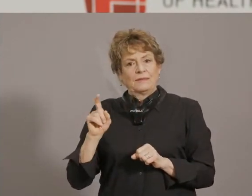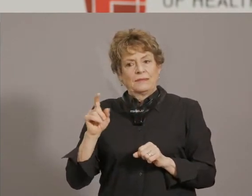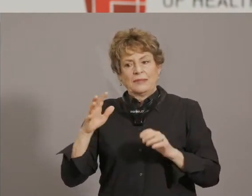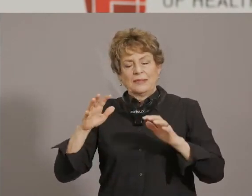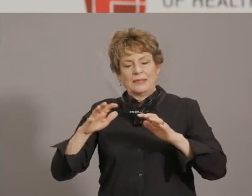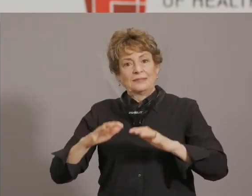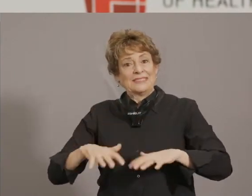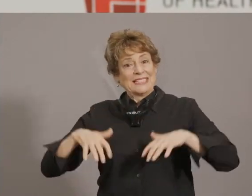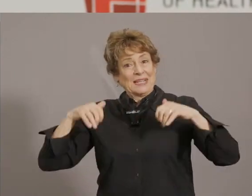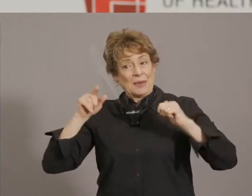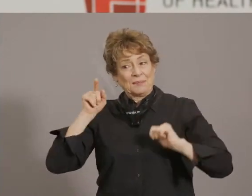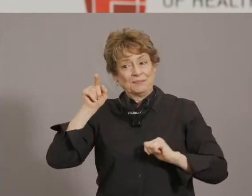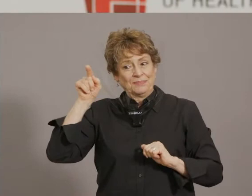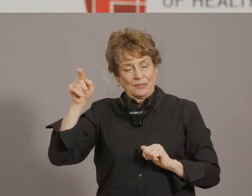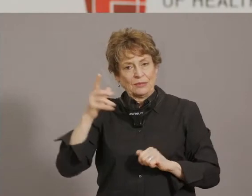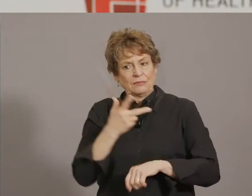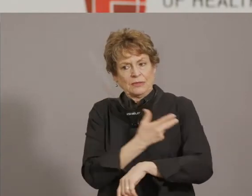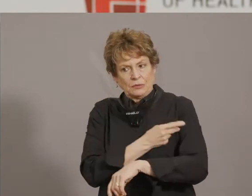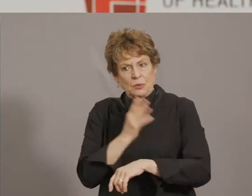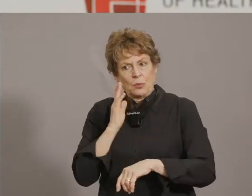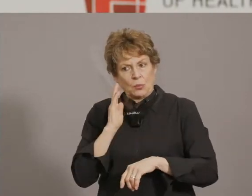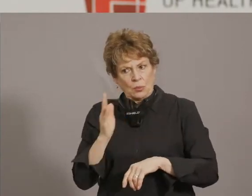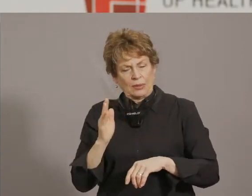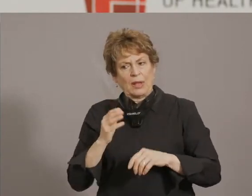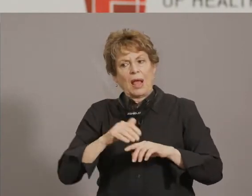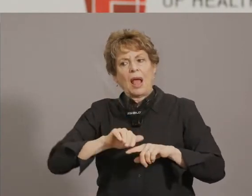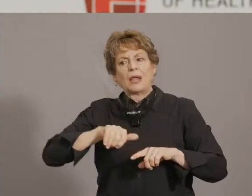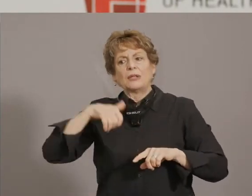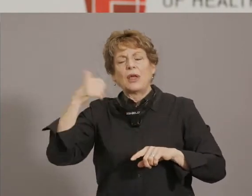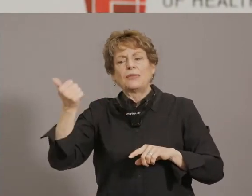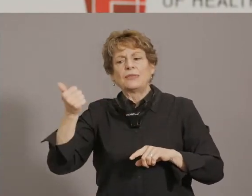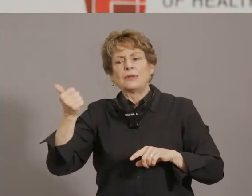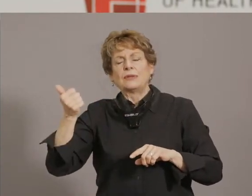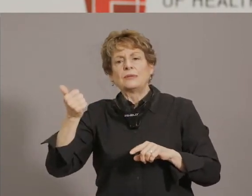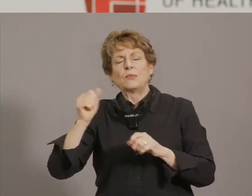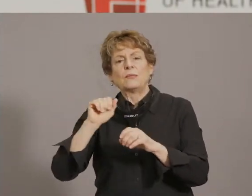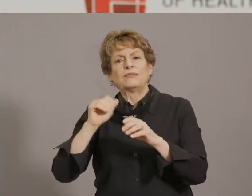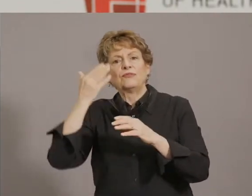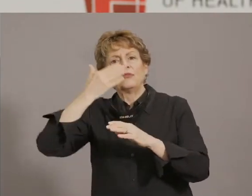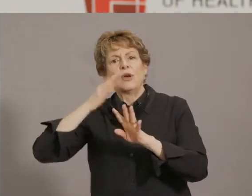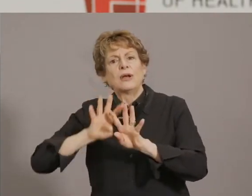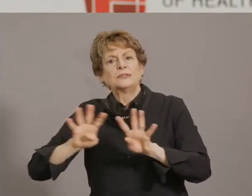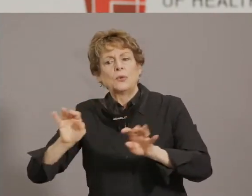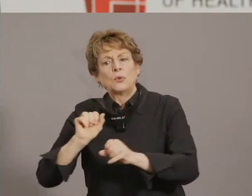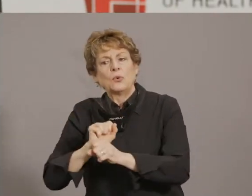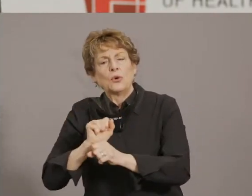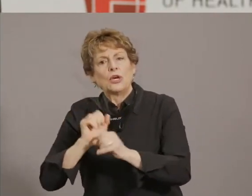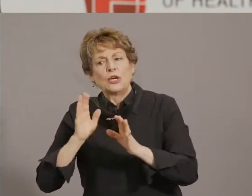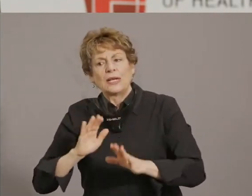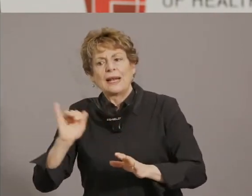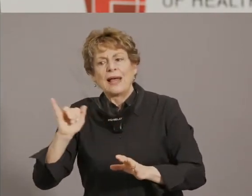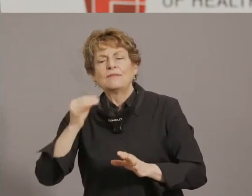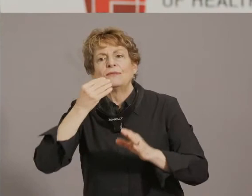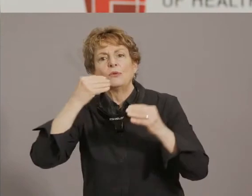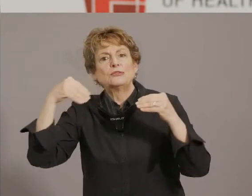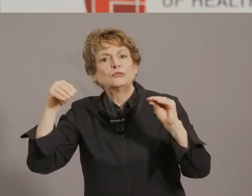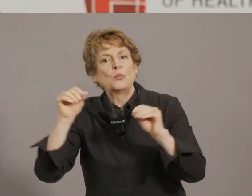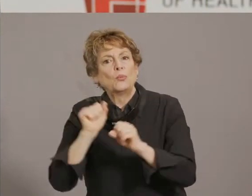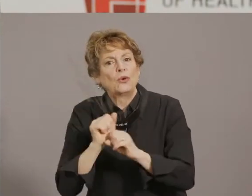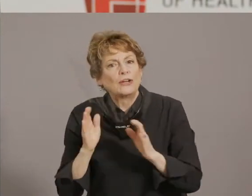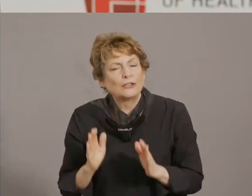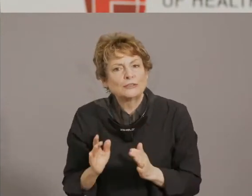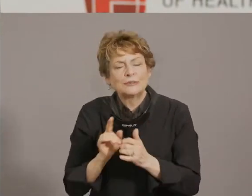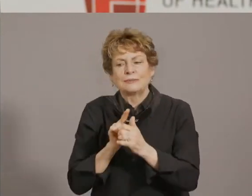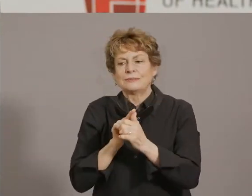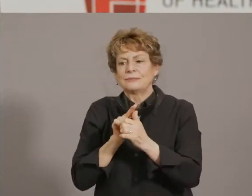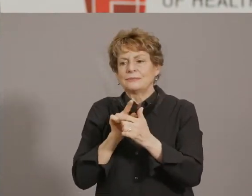be available to other essential workers in the 1B category, grocery store workers, et cetera, by the end of the month. I think you had just